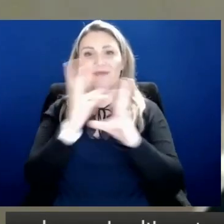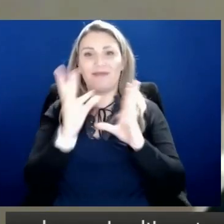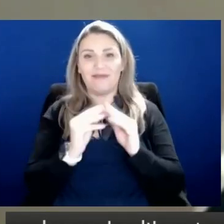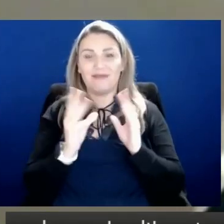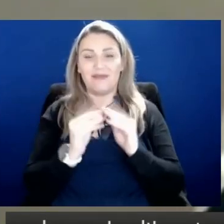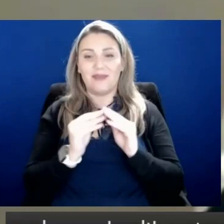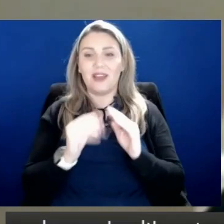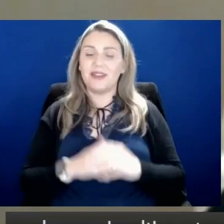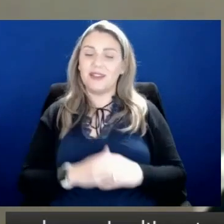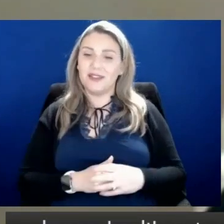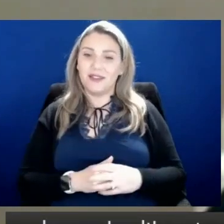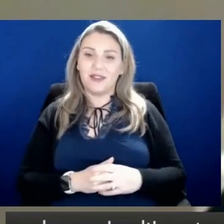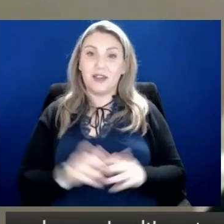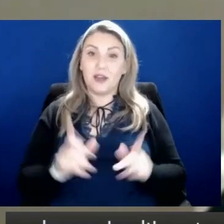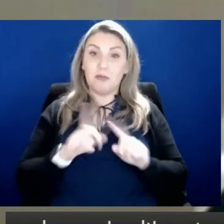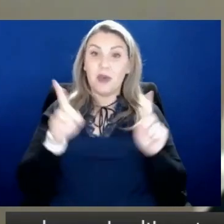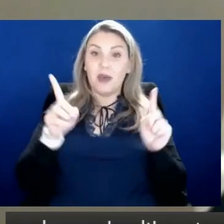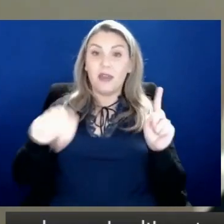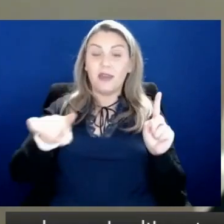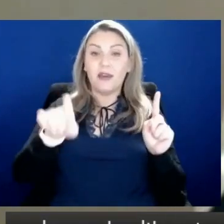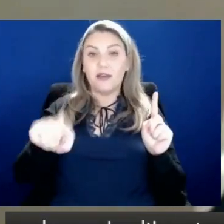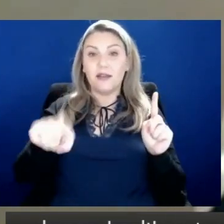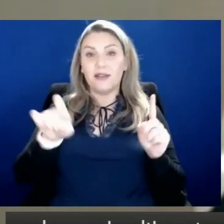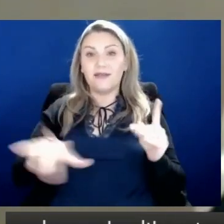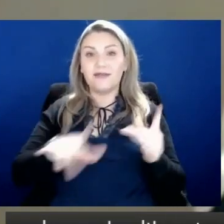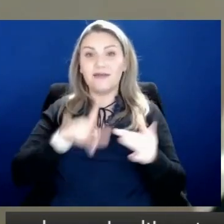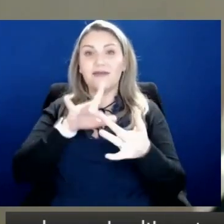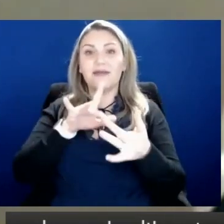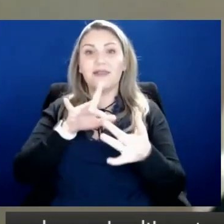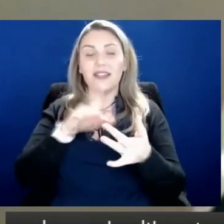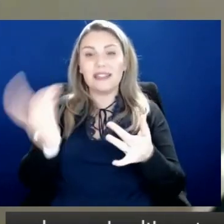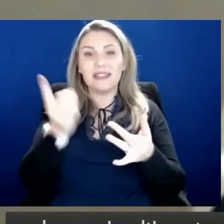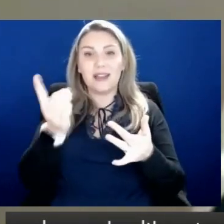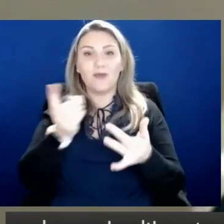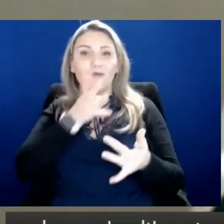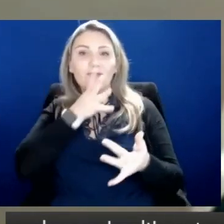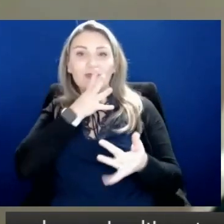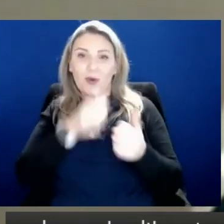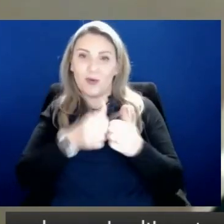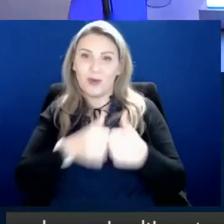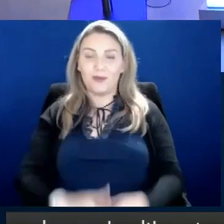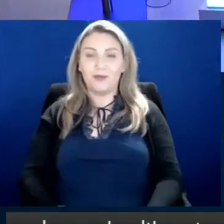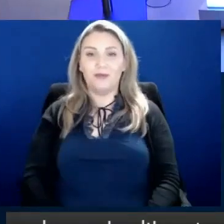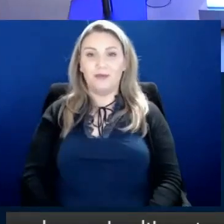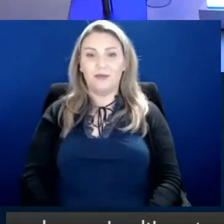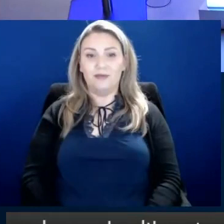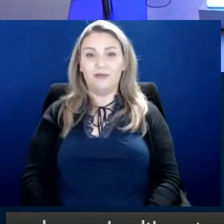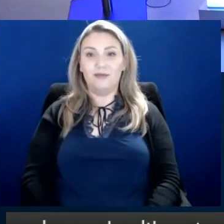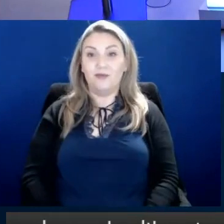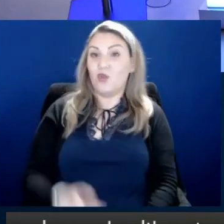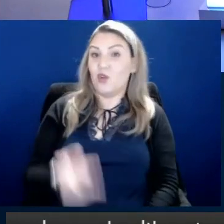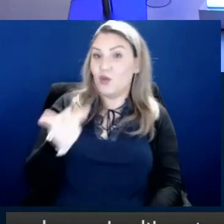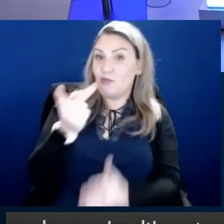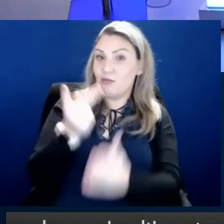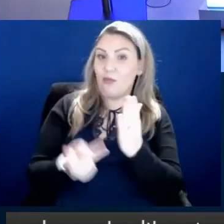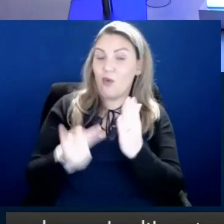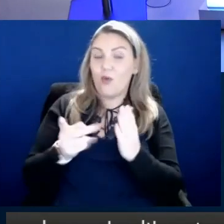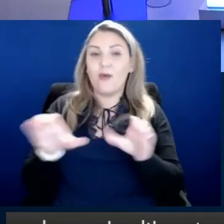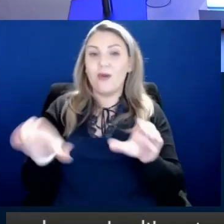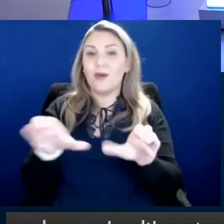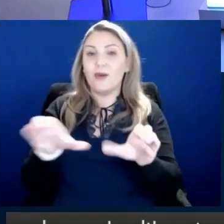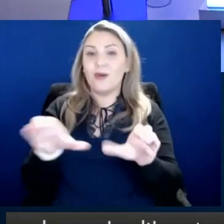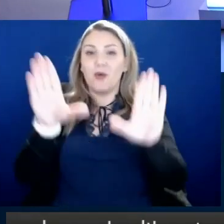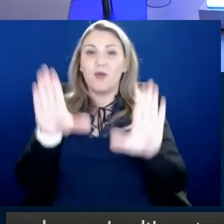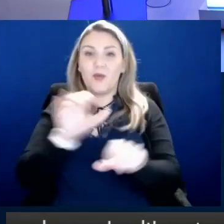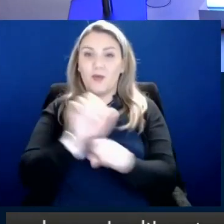But they need to reach out to somebody to talk to. Well, you both have done a wonderful job this morning.